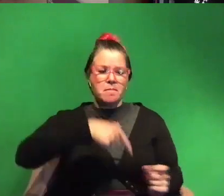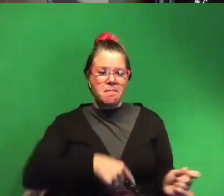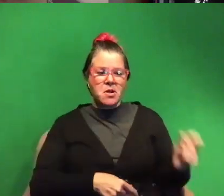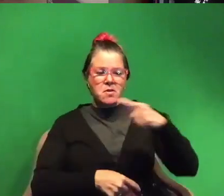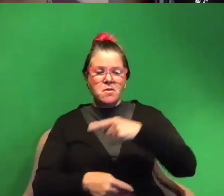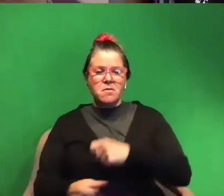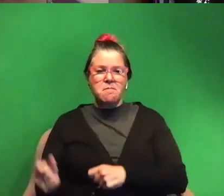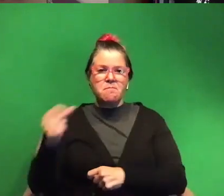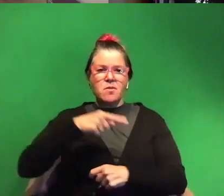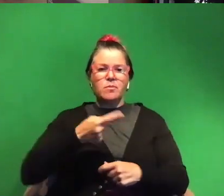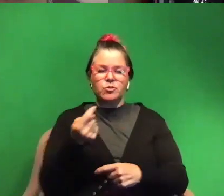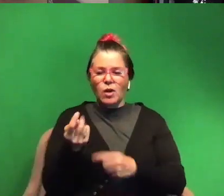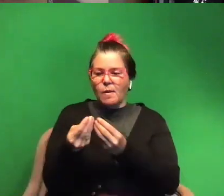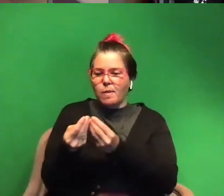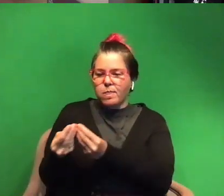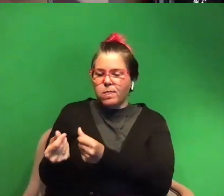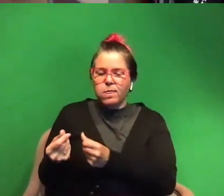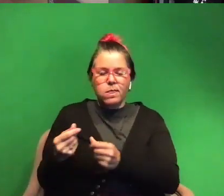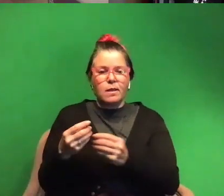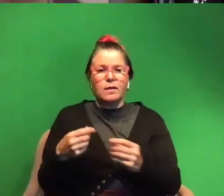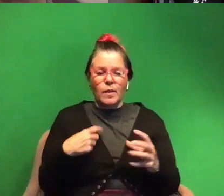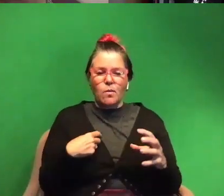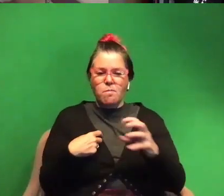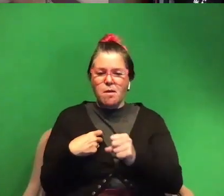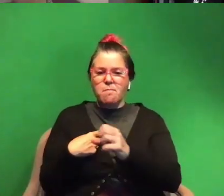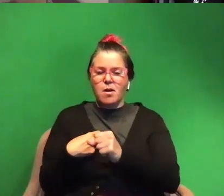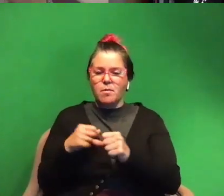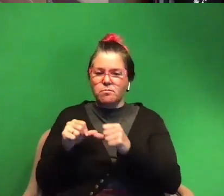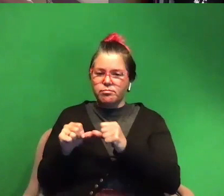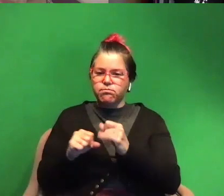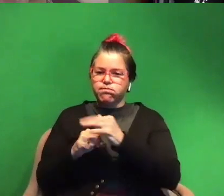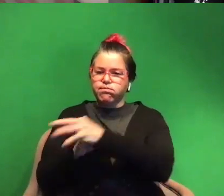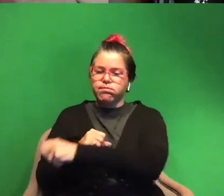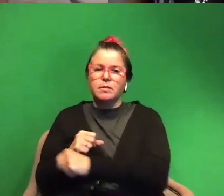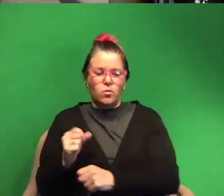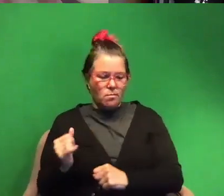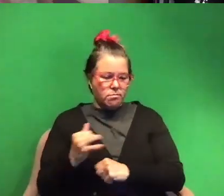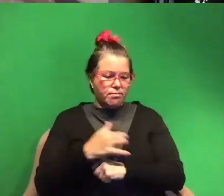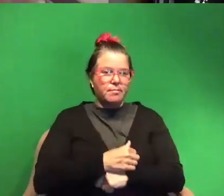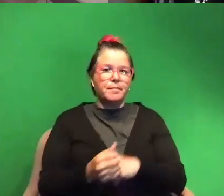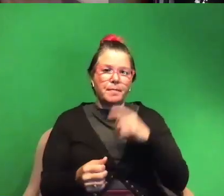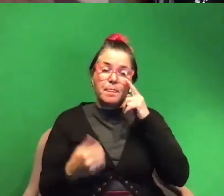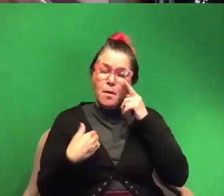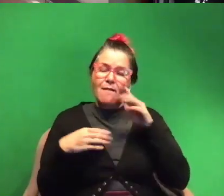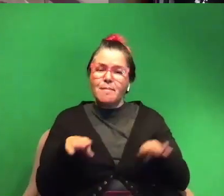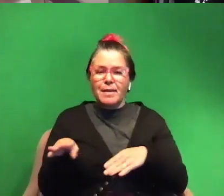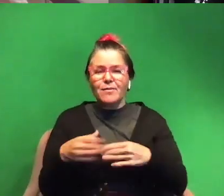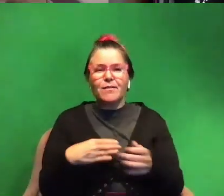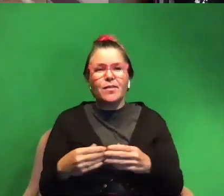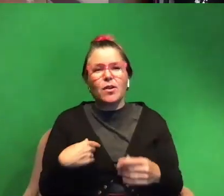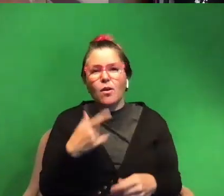to try and dissolve some of that tissue so that they can take over and start growing over that space. So they do have behavior, even though they kind of just look